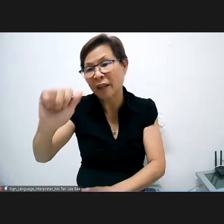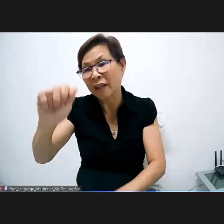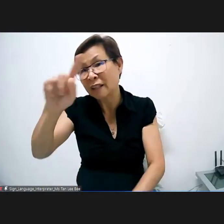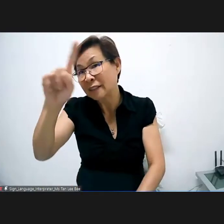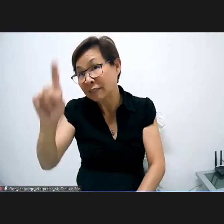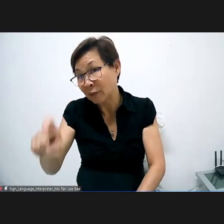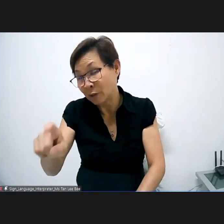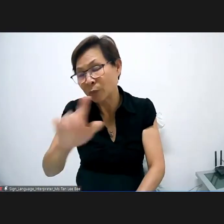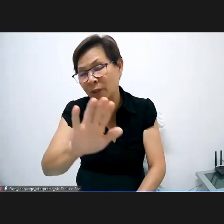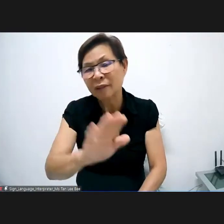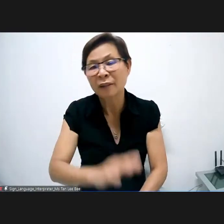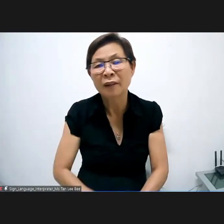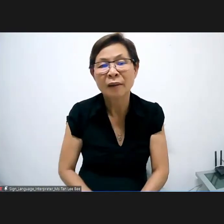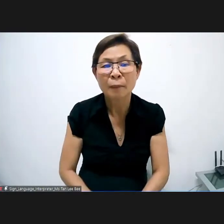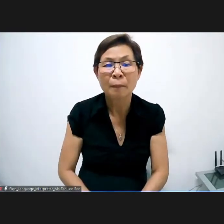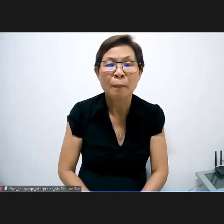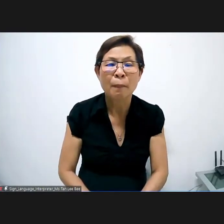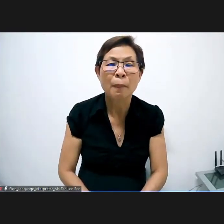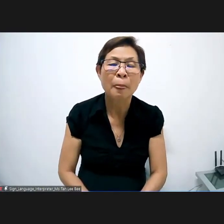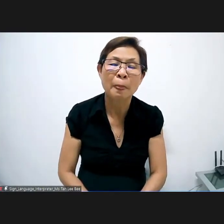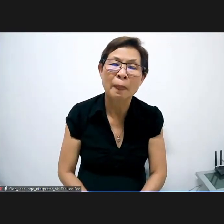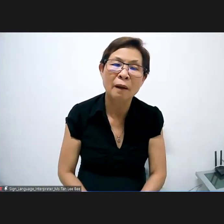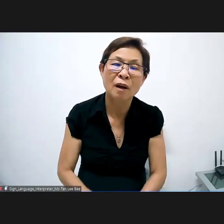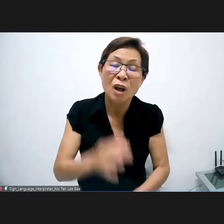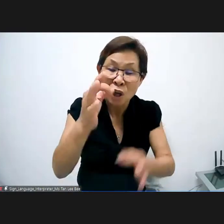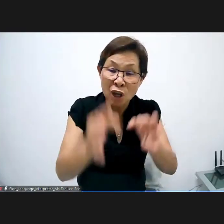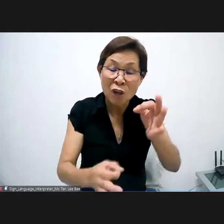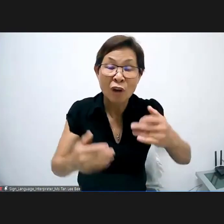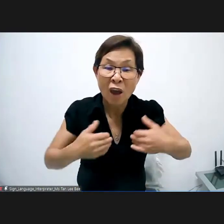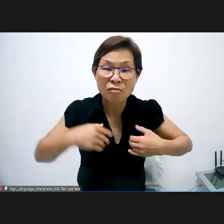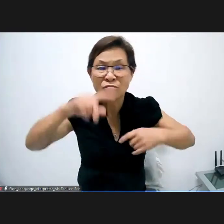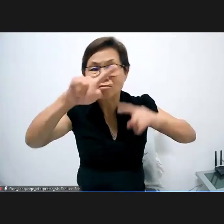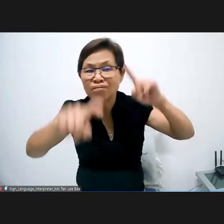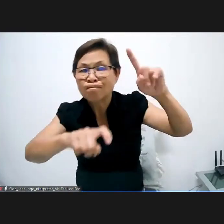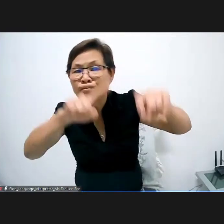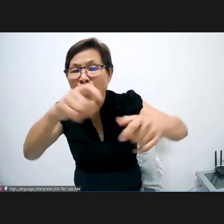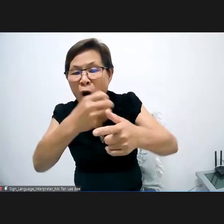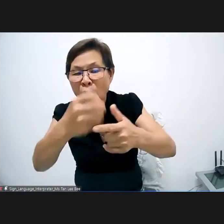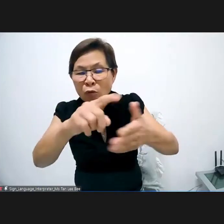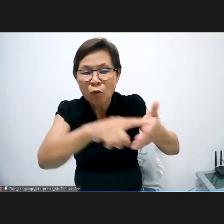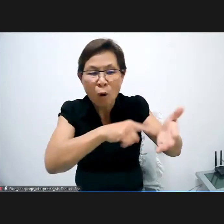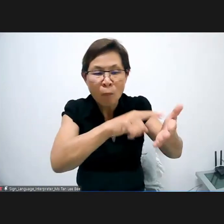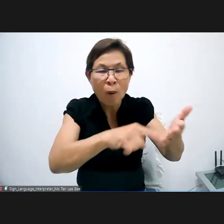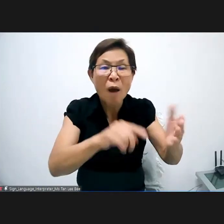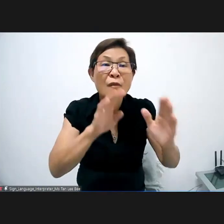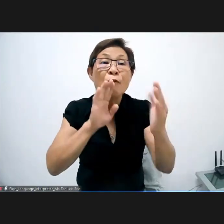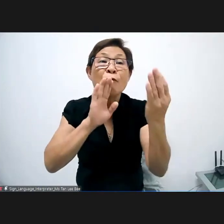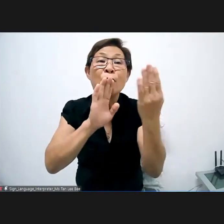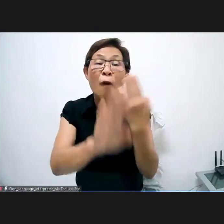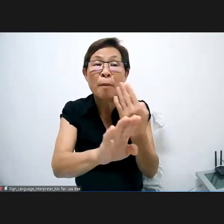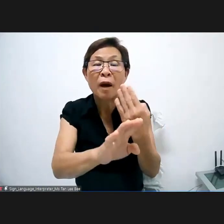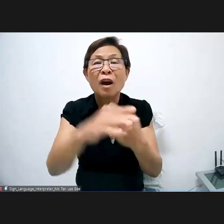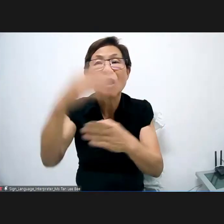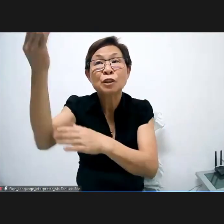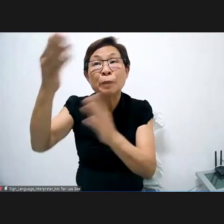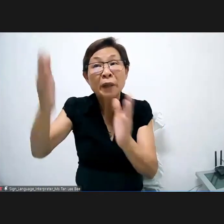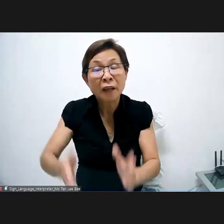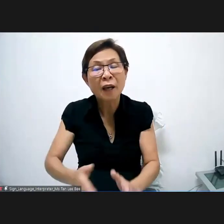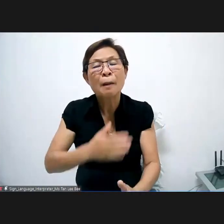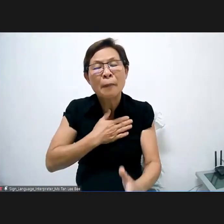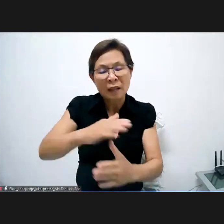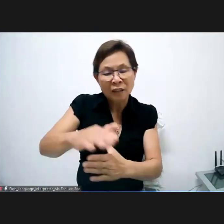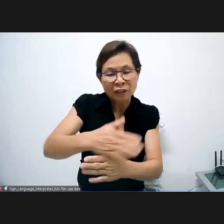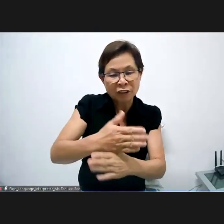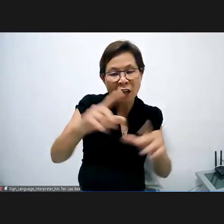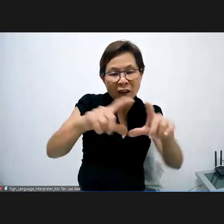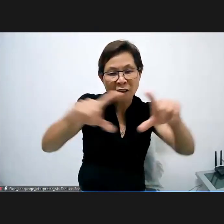Again, to our viewers on YouTube and Facebook, if you have questions or comment feedback to our speakers, please do share in the chat